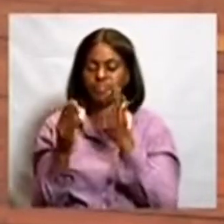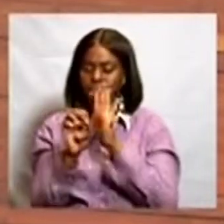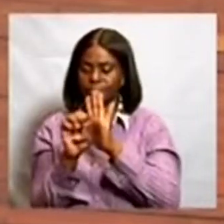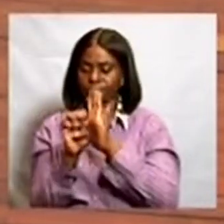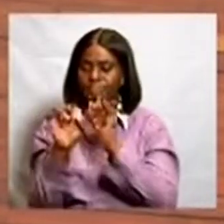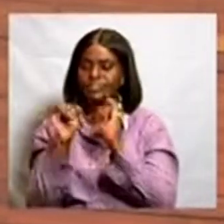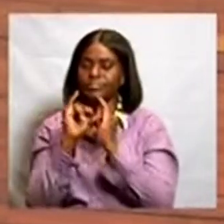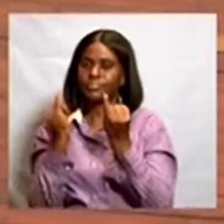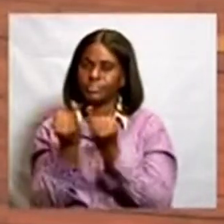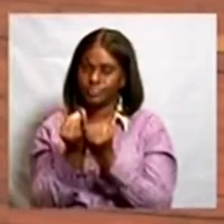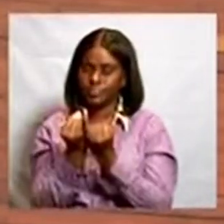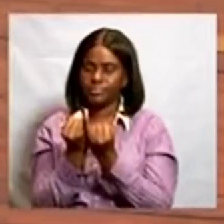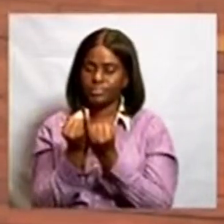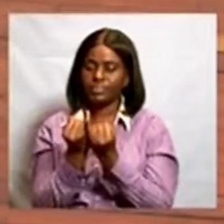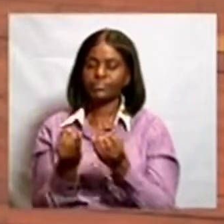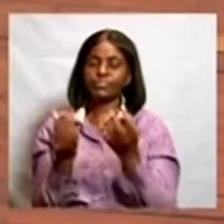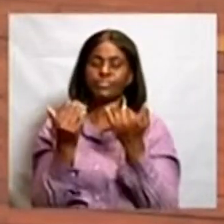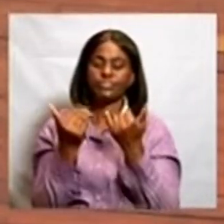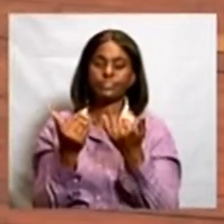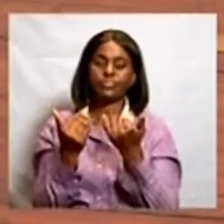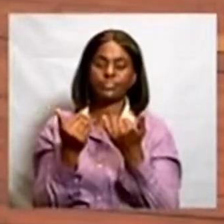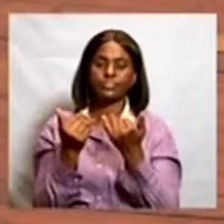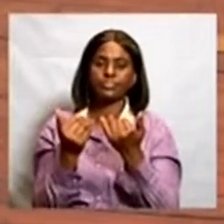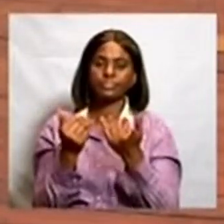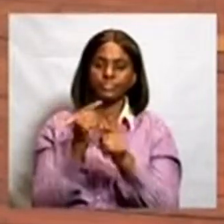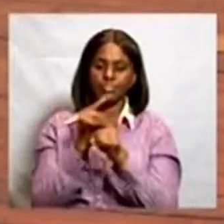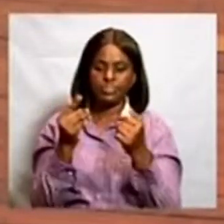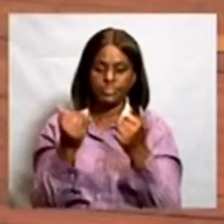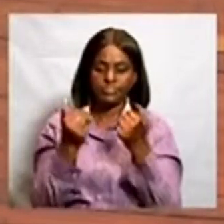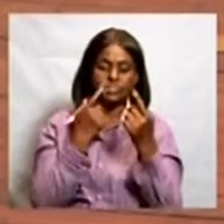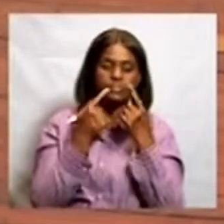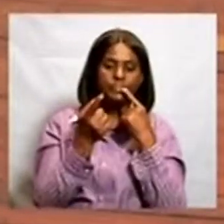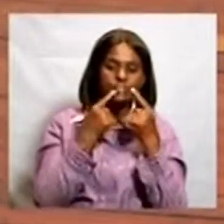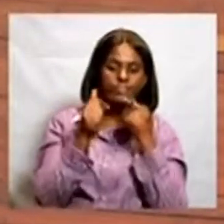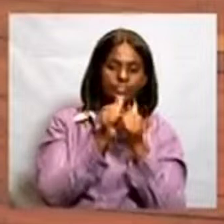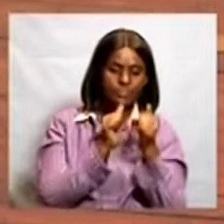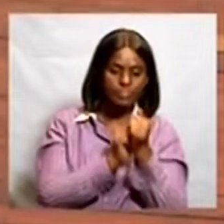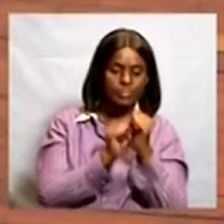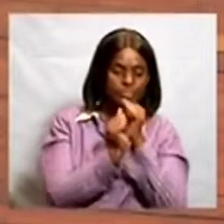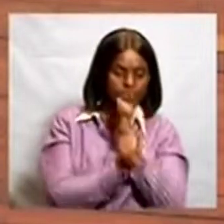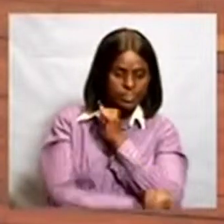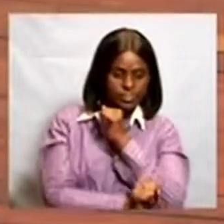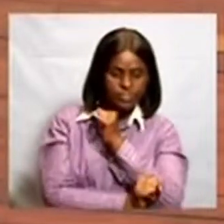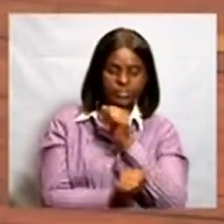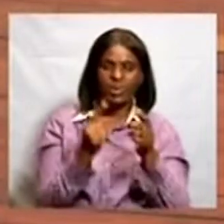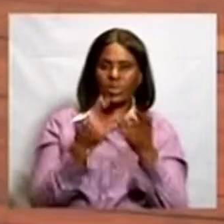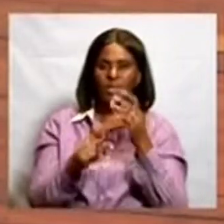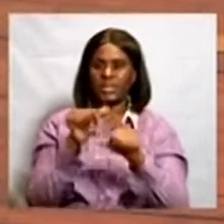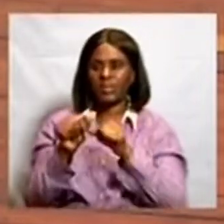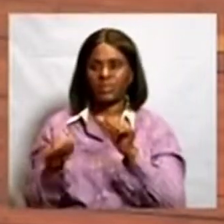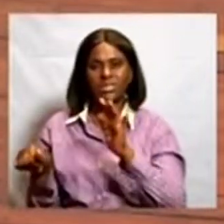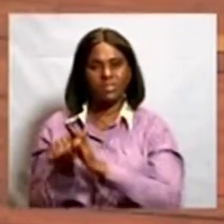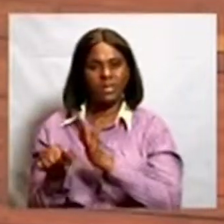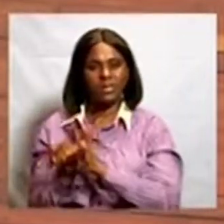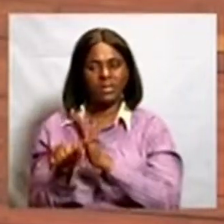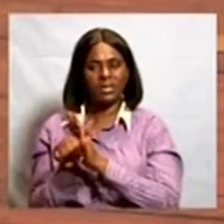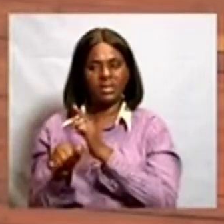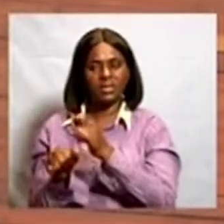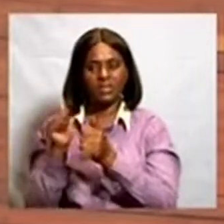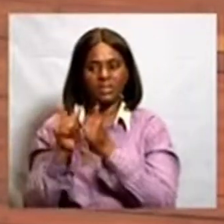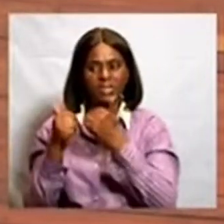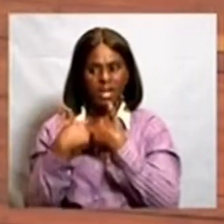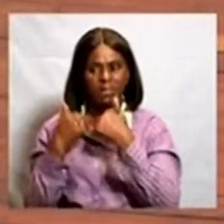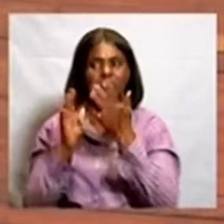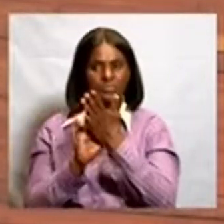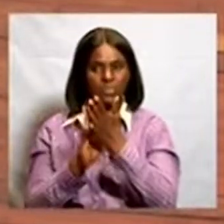institution. Now, we are just talking about state. What of private? Because there are